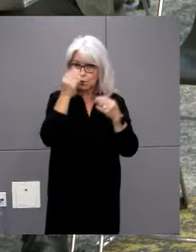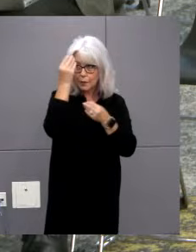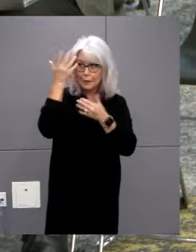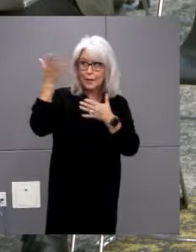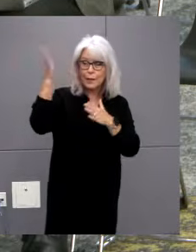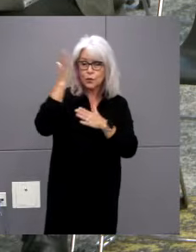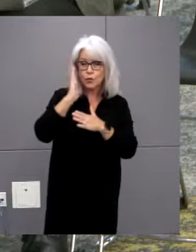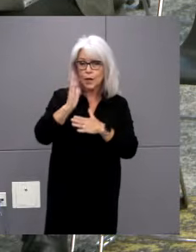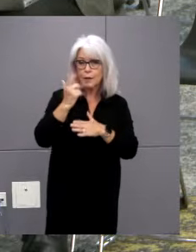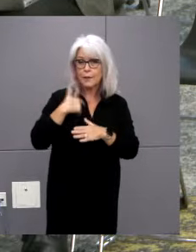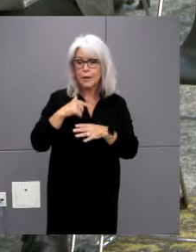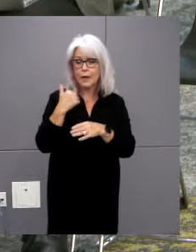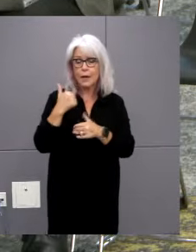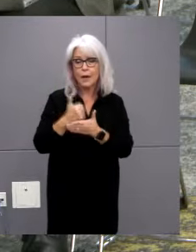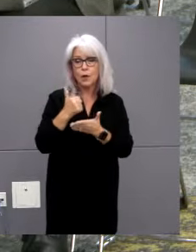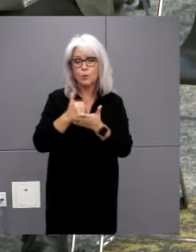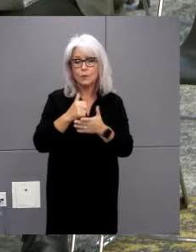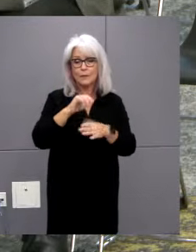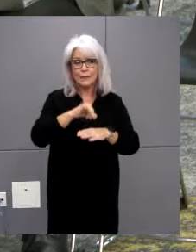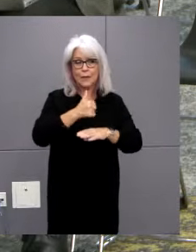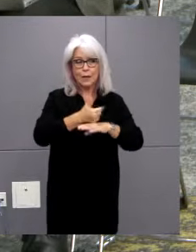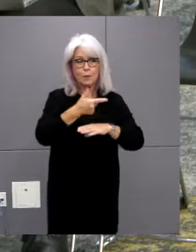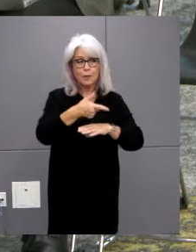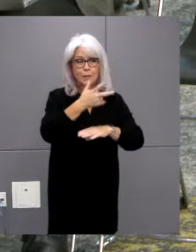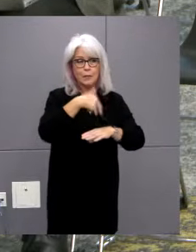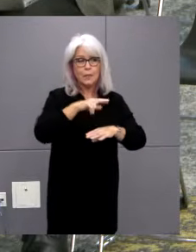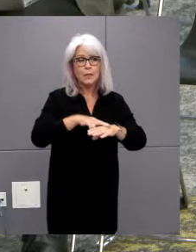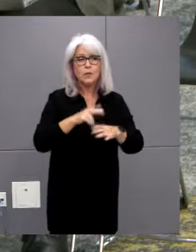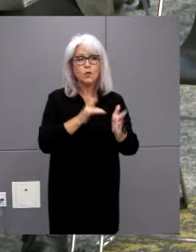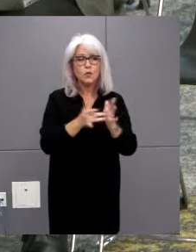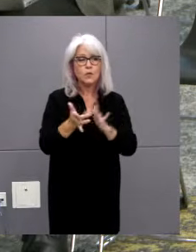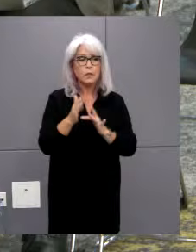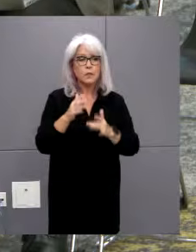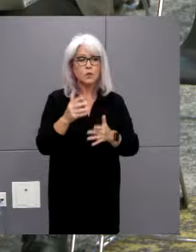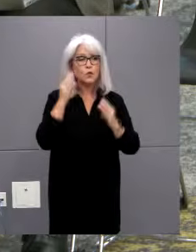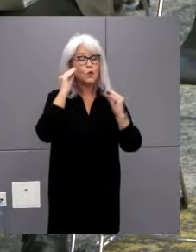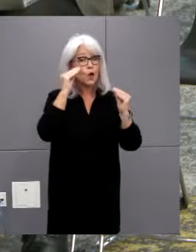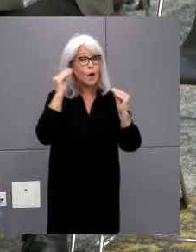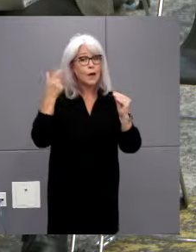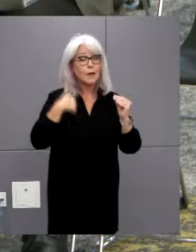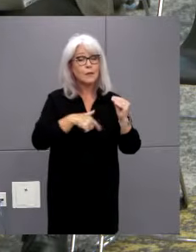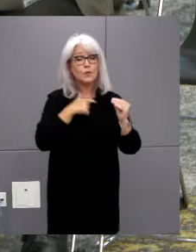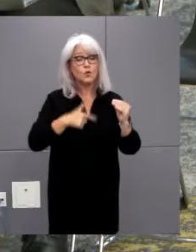shape this nation. Jesus taught us to stand for what is right, even when the world